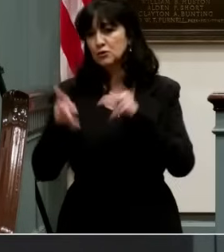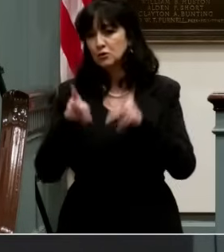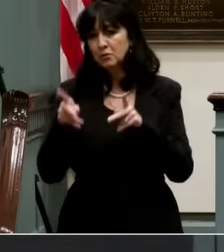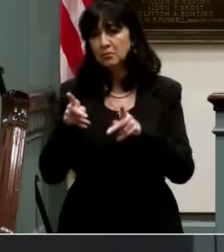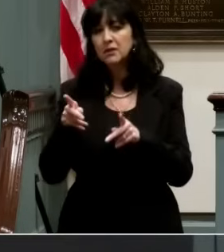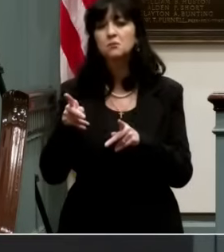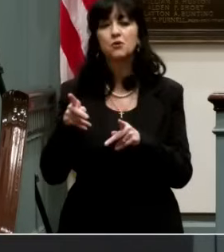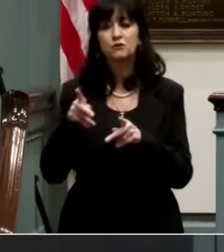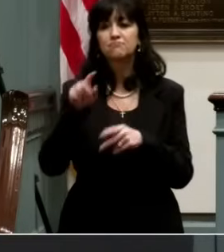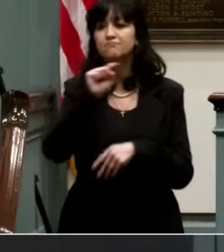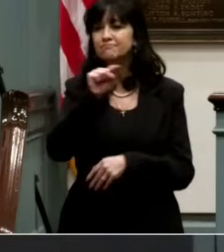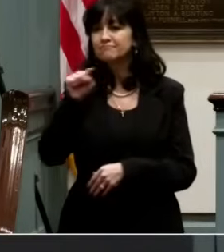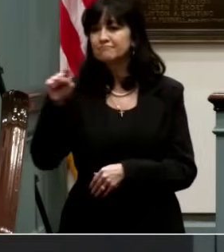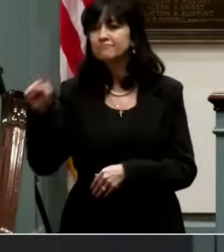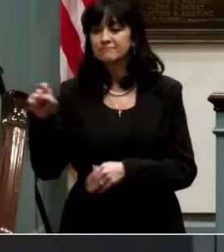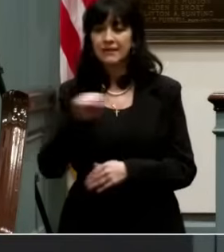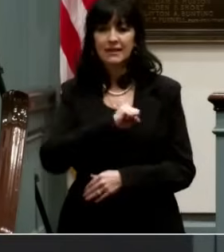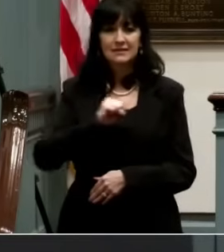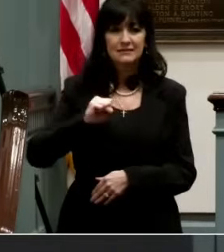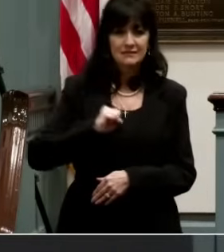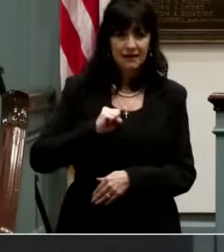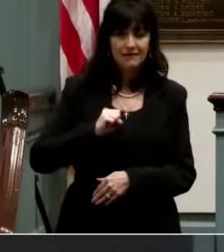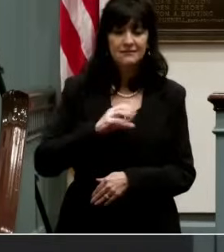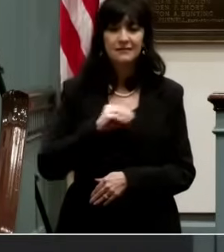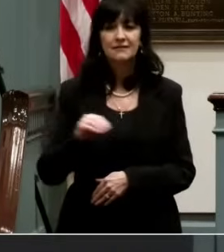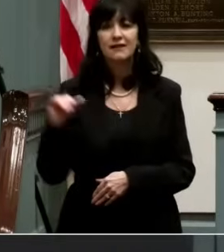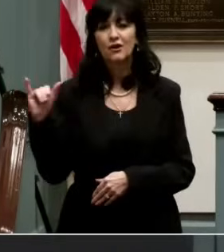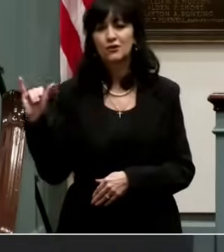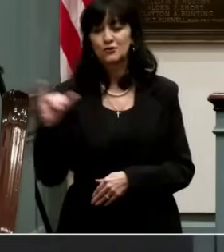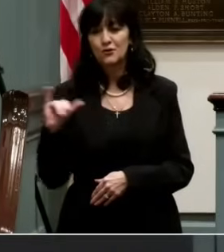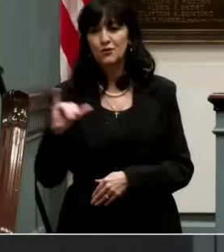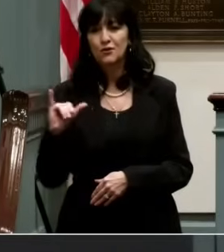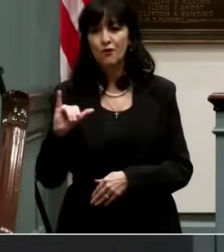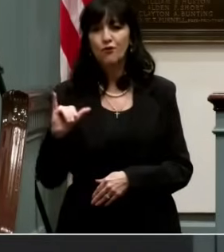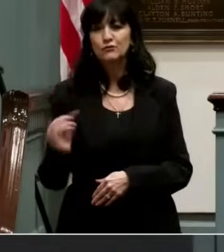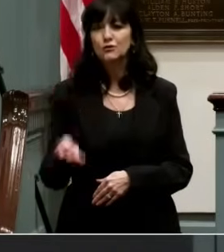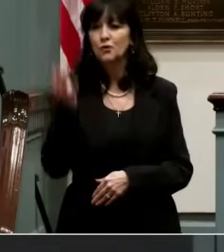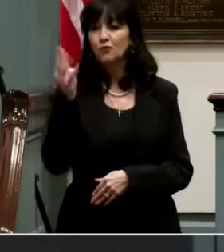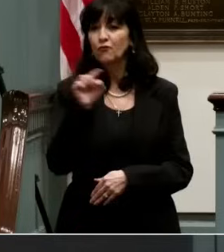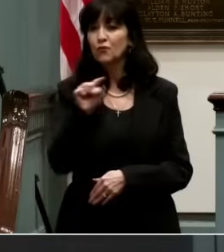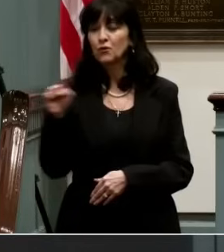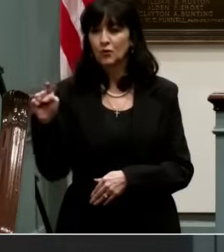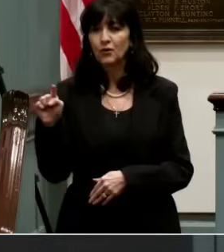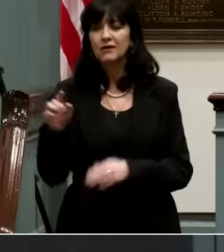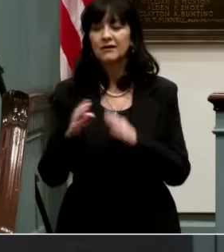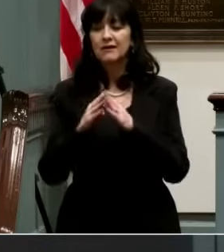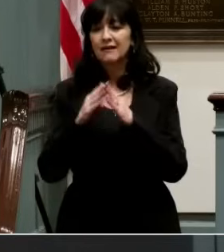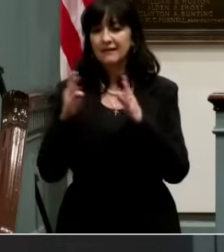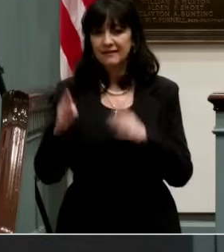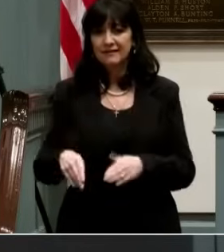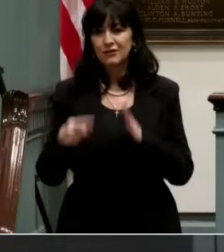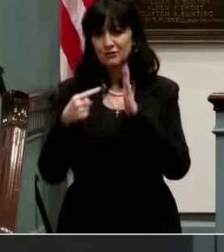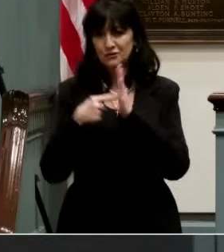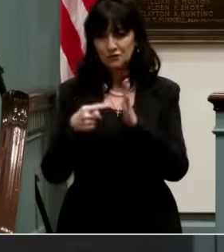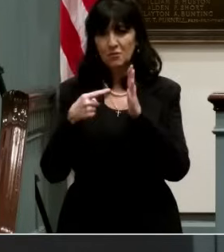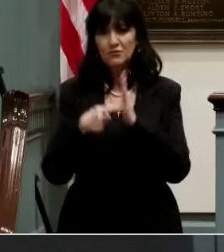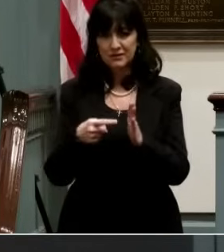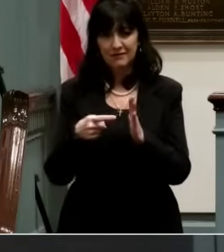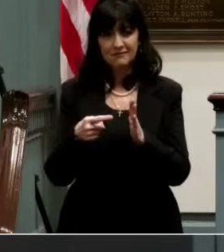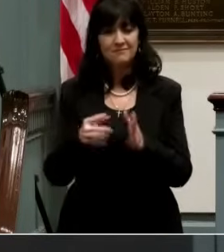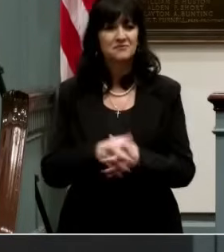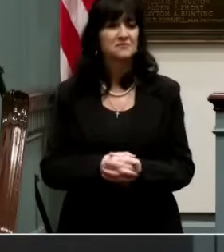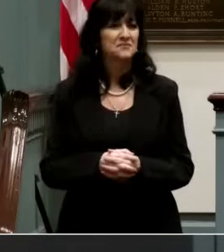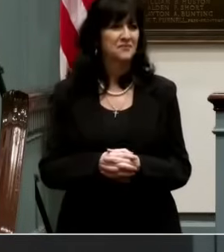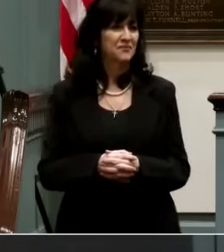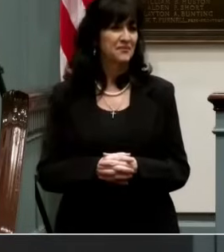Kira Hoffner, and Eric Buxton in the Senate, and to Deshauna Neal, Sophie Phillips, Cindy Romer, Stell Parker